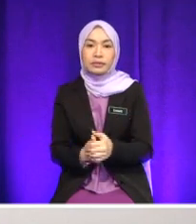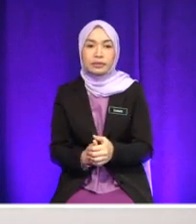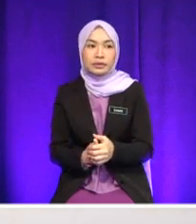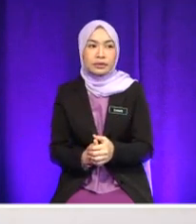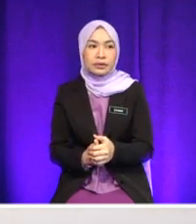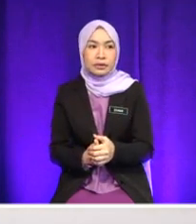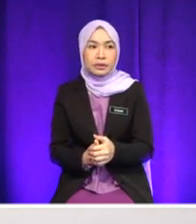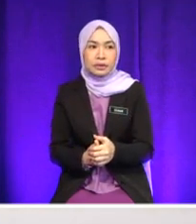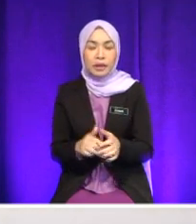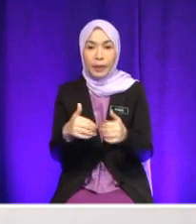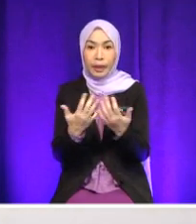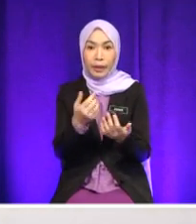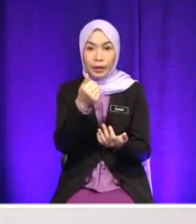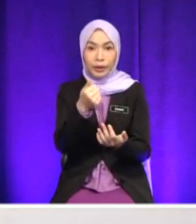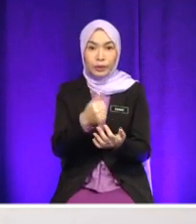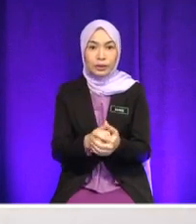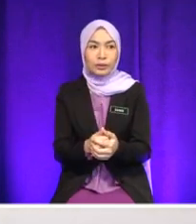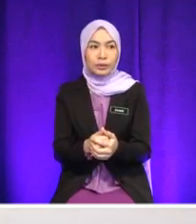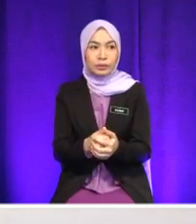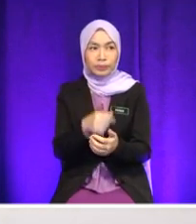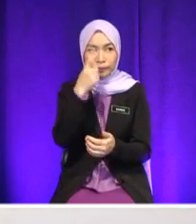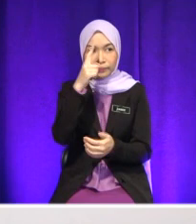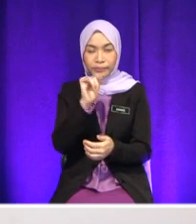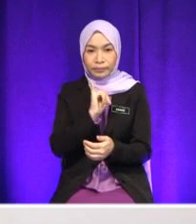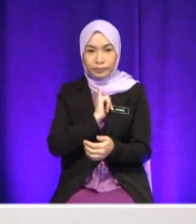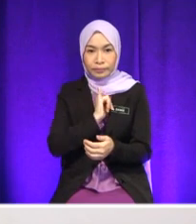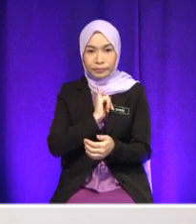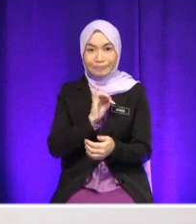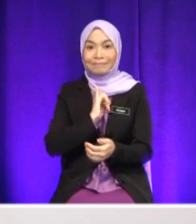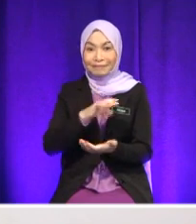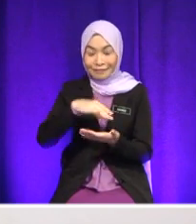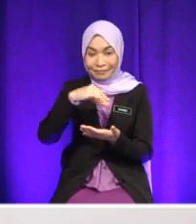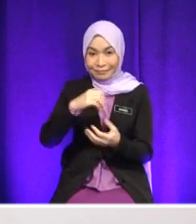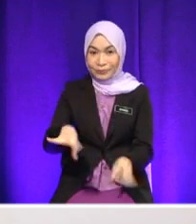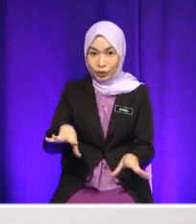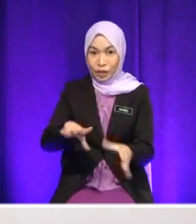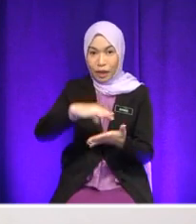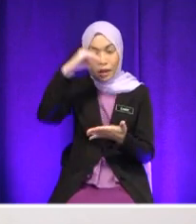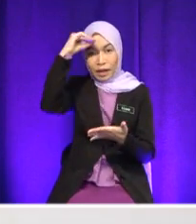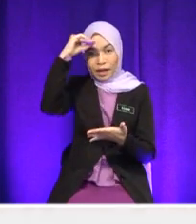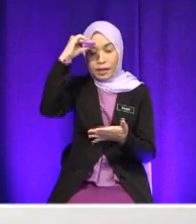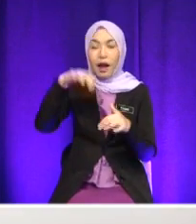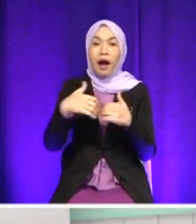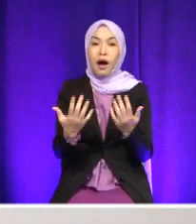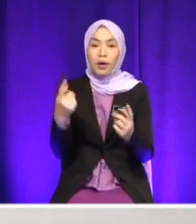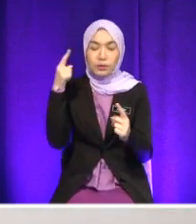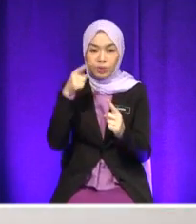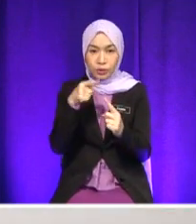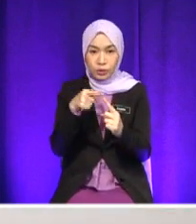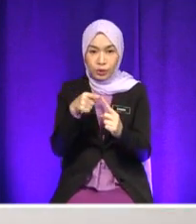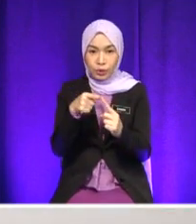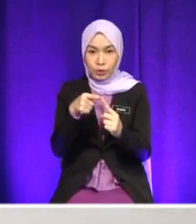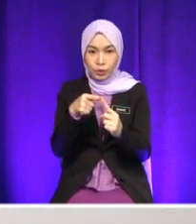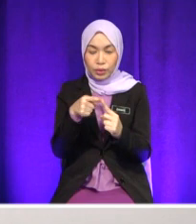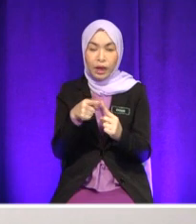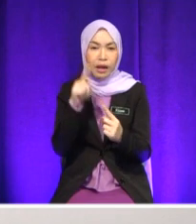Eugene? For me, I have learned about the proper way of agreeing, disagreeing, and agreeing in part when someone has asked for my